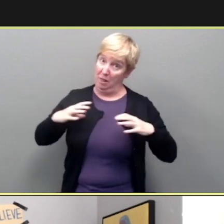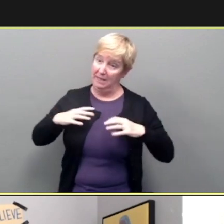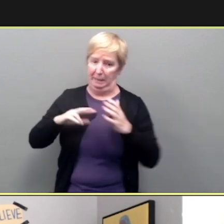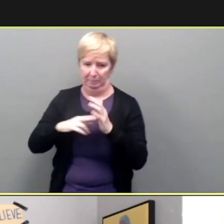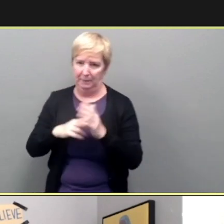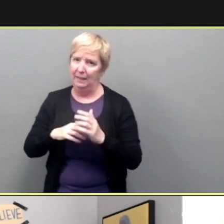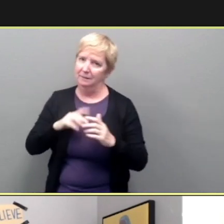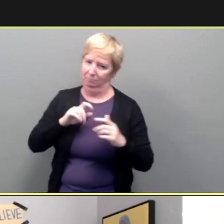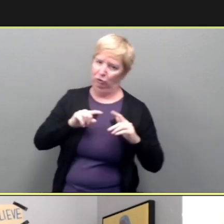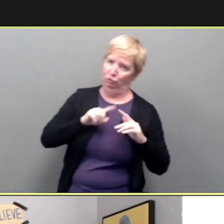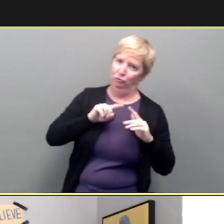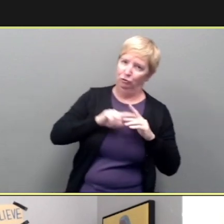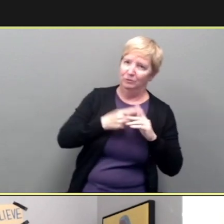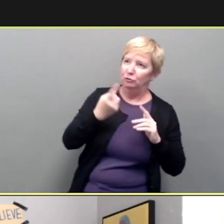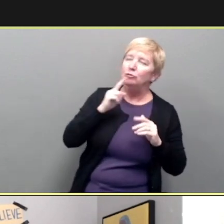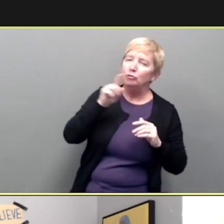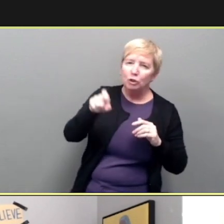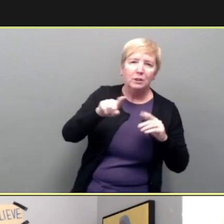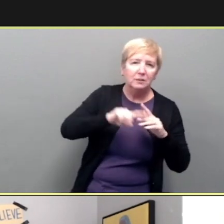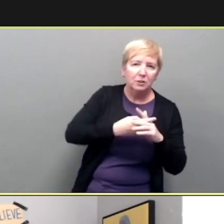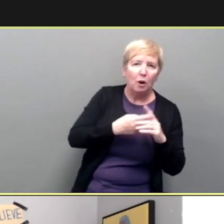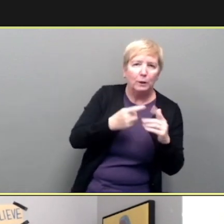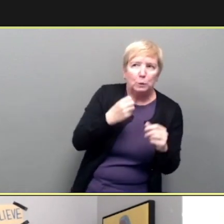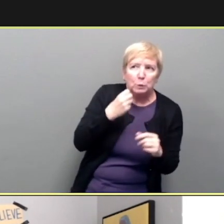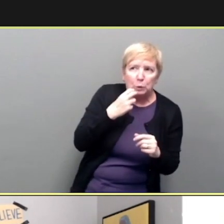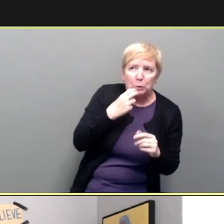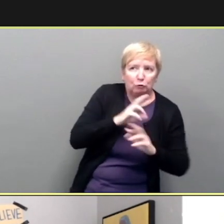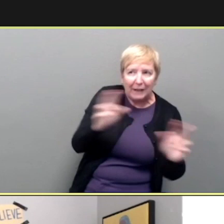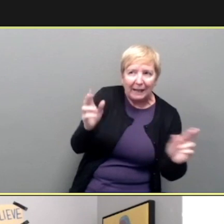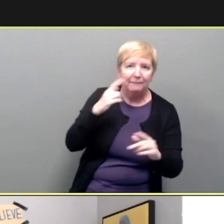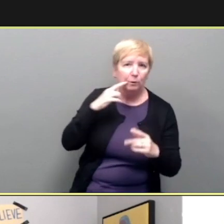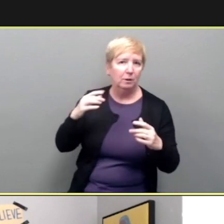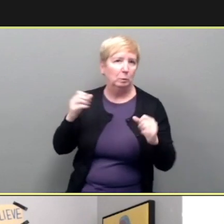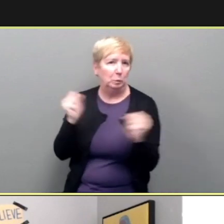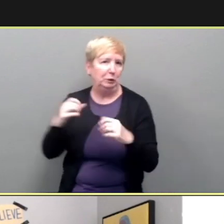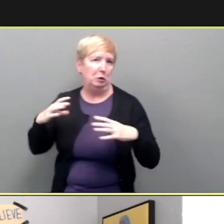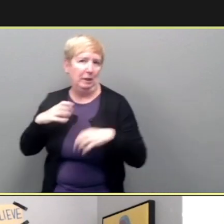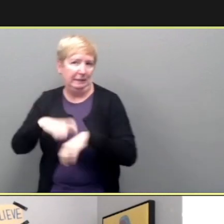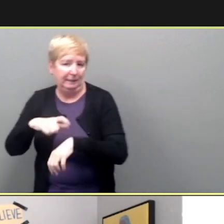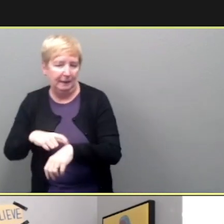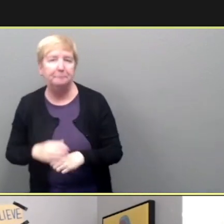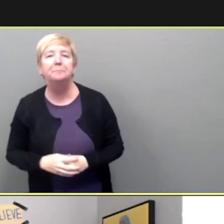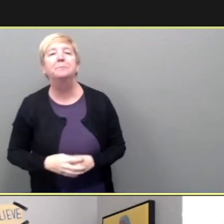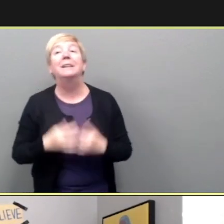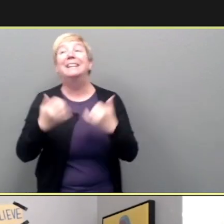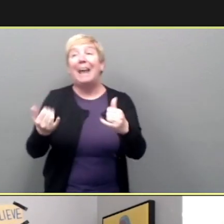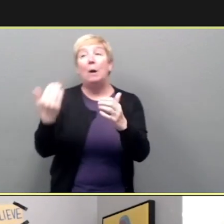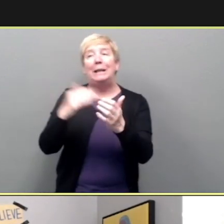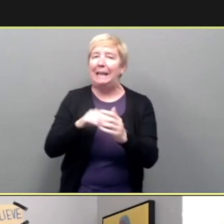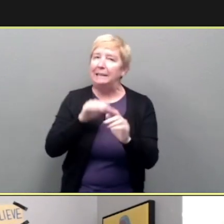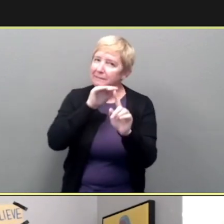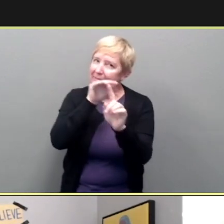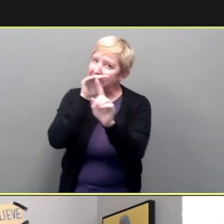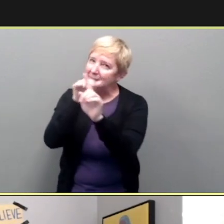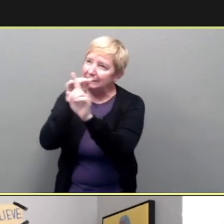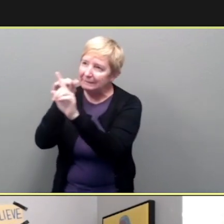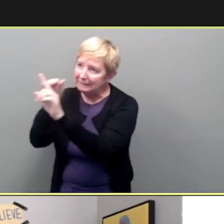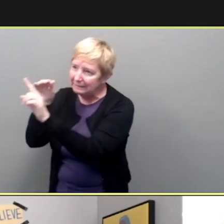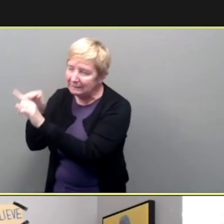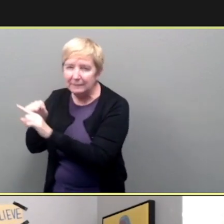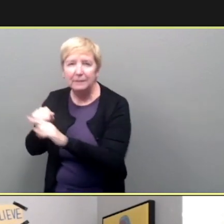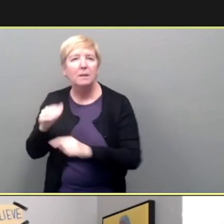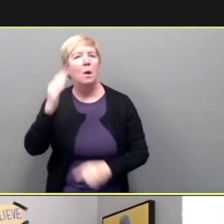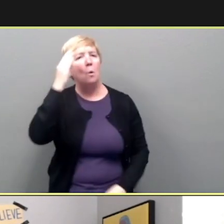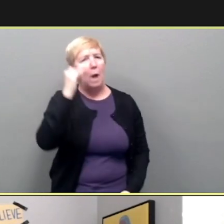for the holiday season. And next slide. And just a little reminder of why it's great to get